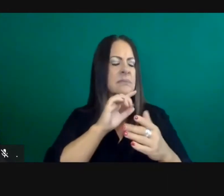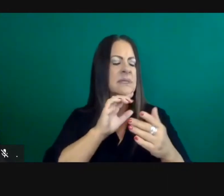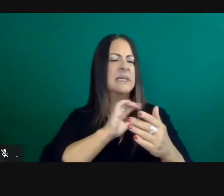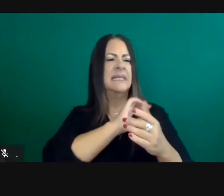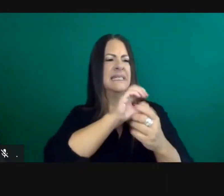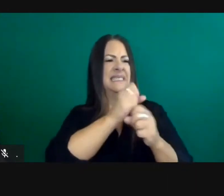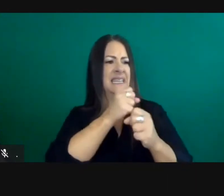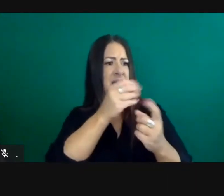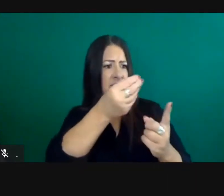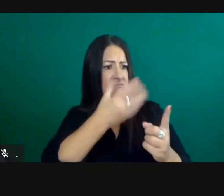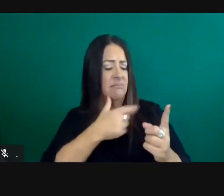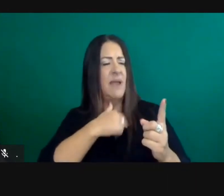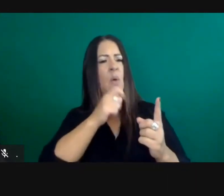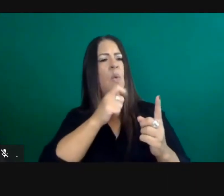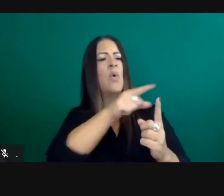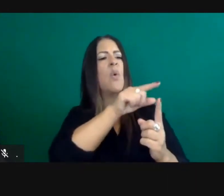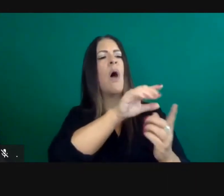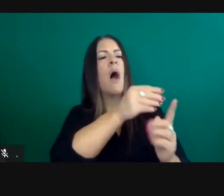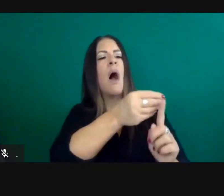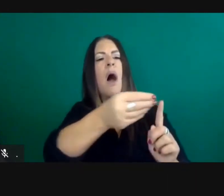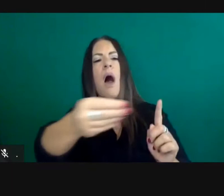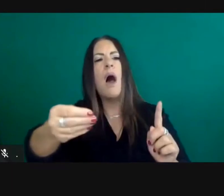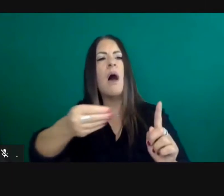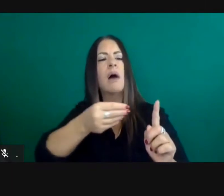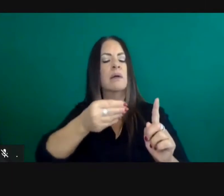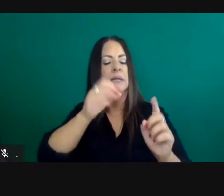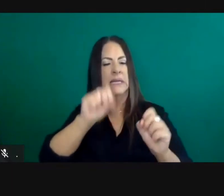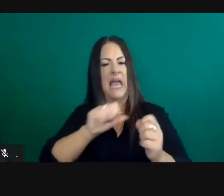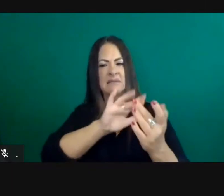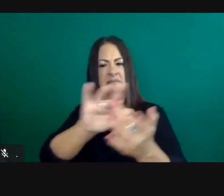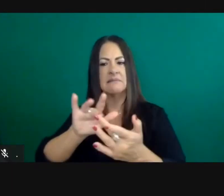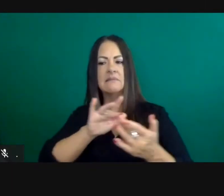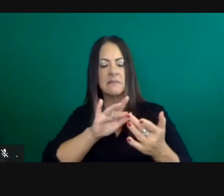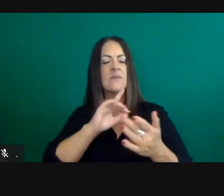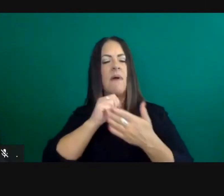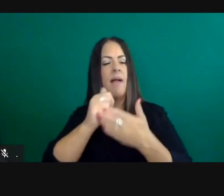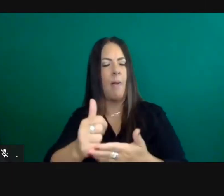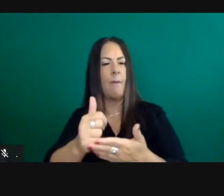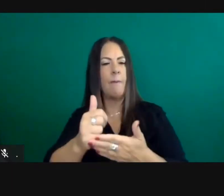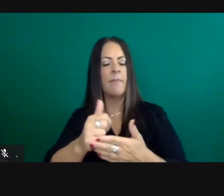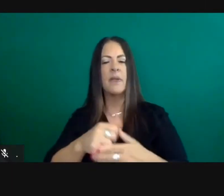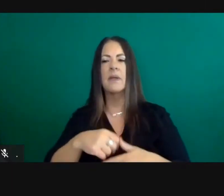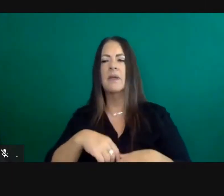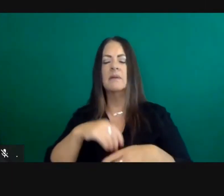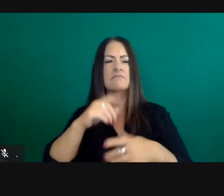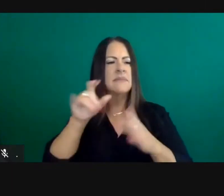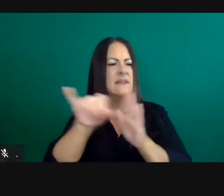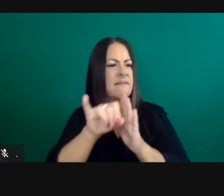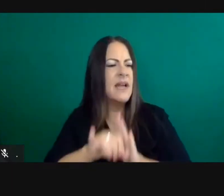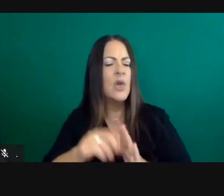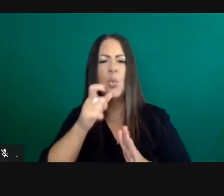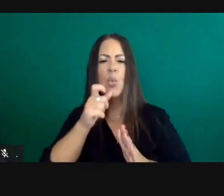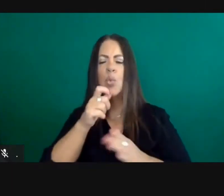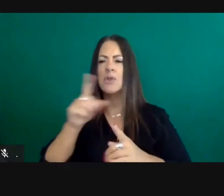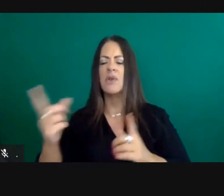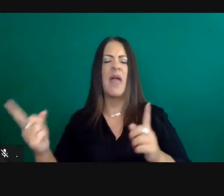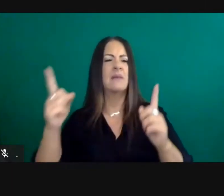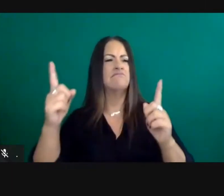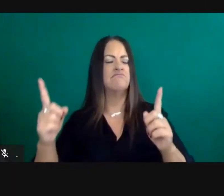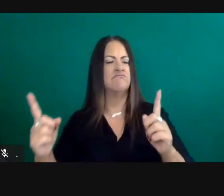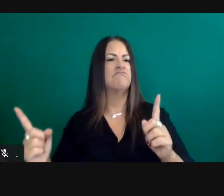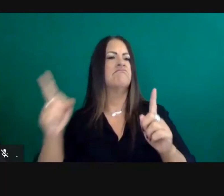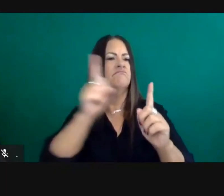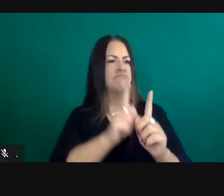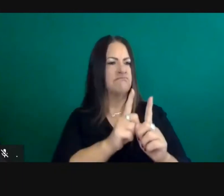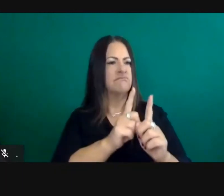cases within 24 hours in some counties, but then also their contacts, identifying those contacts, making sure that if